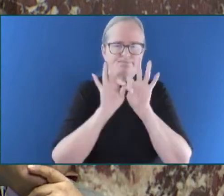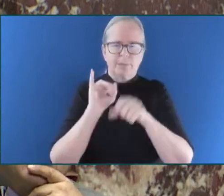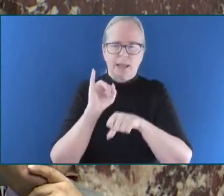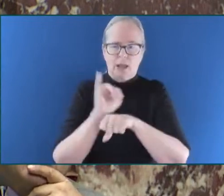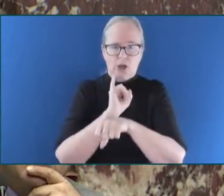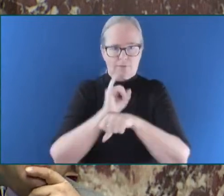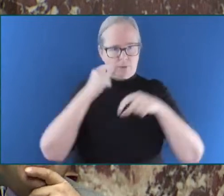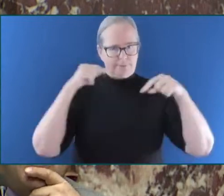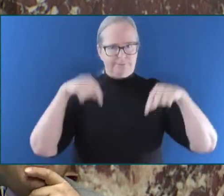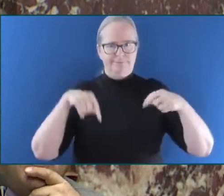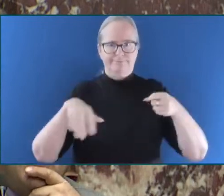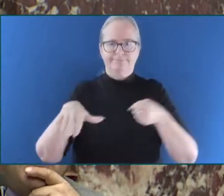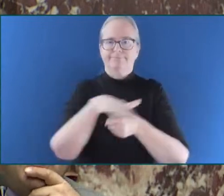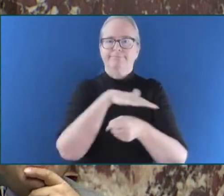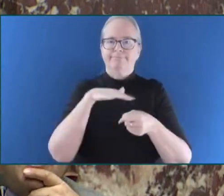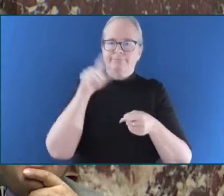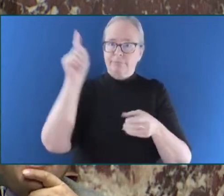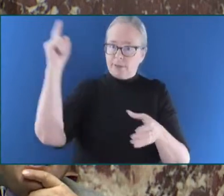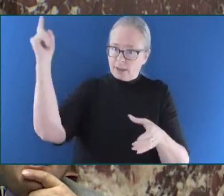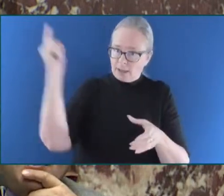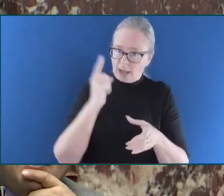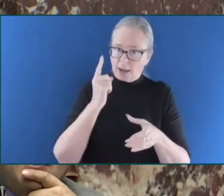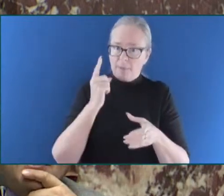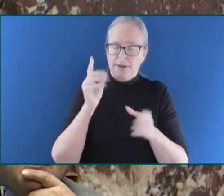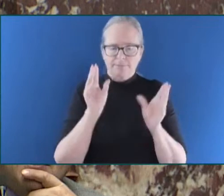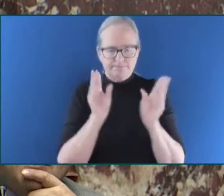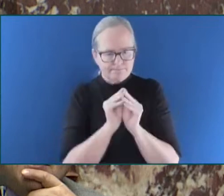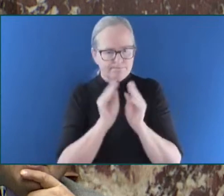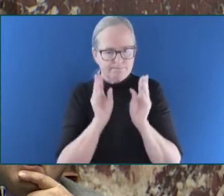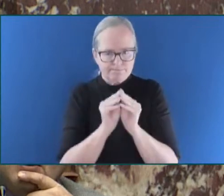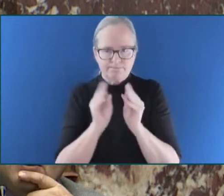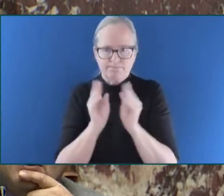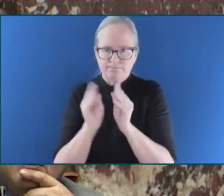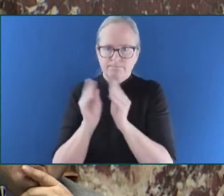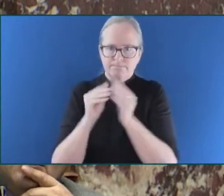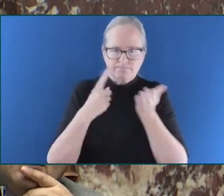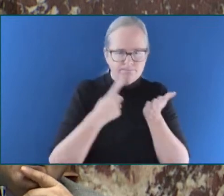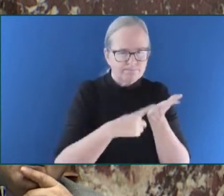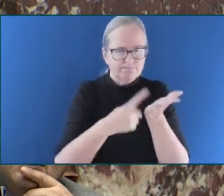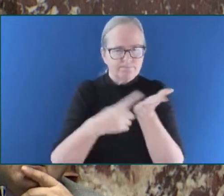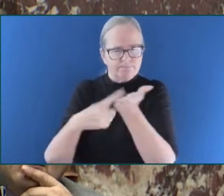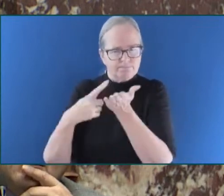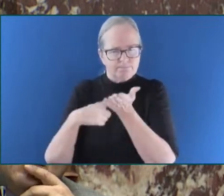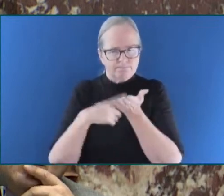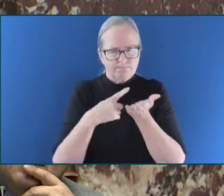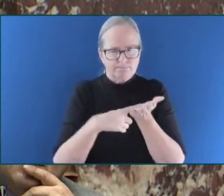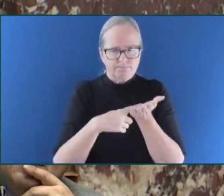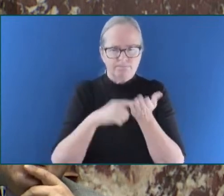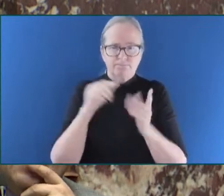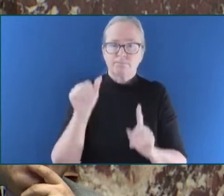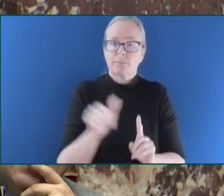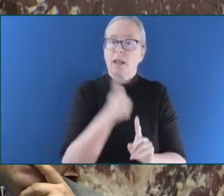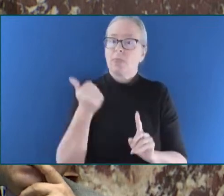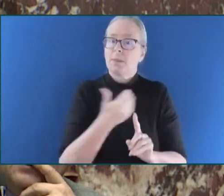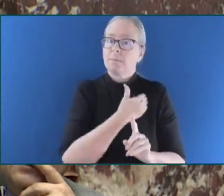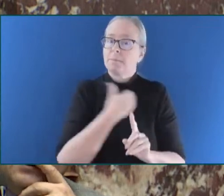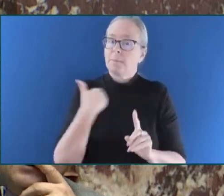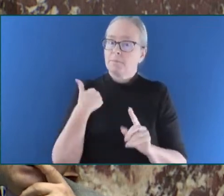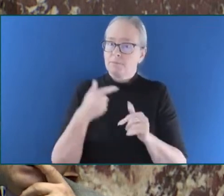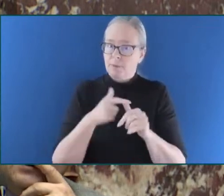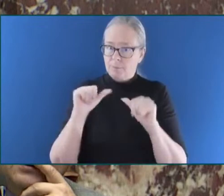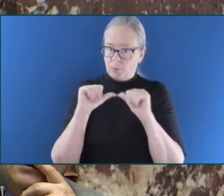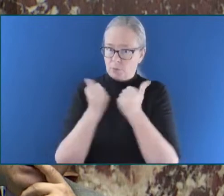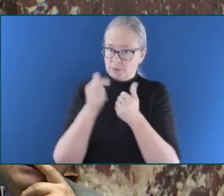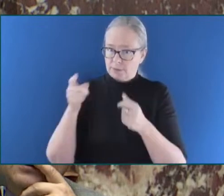this important industry, and he's also joined for another member on the association, Jackie Sargentson. Would the House